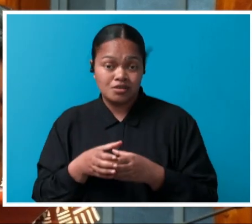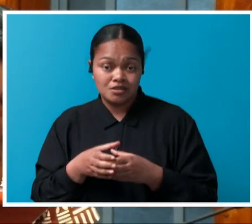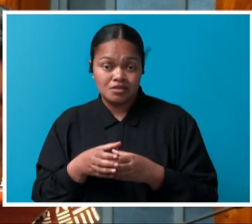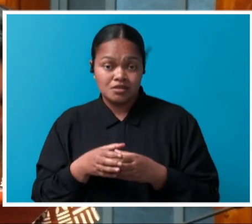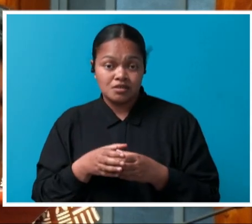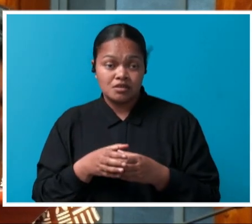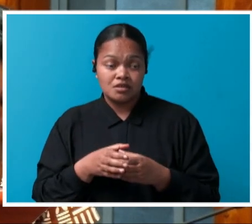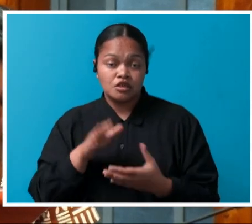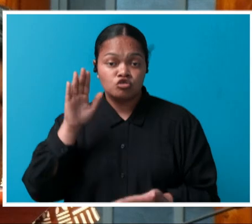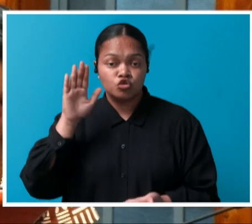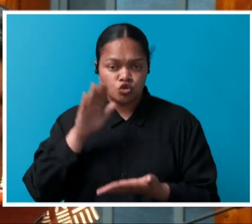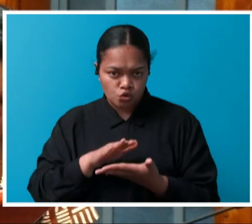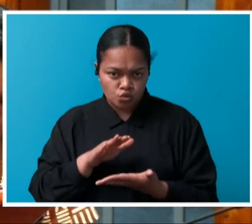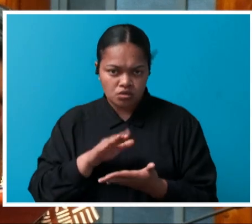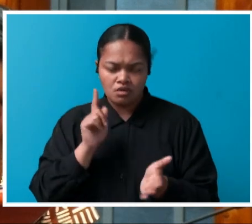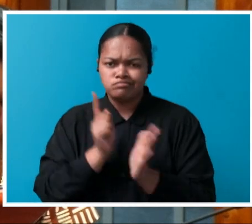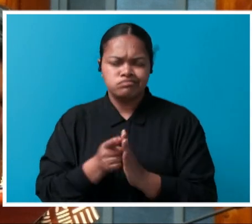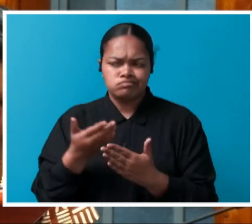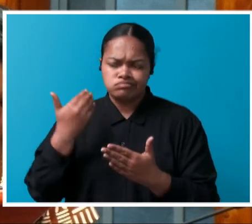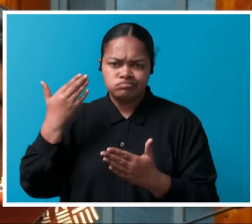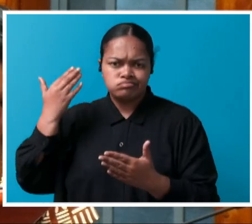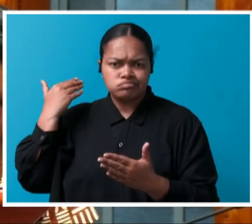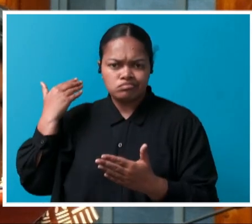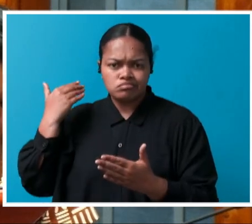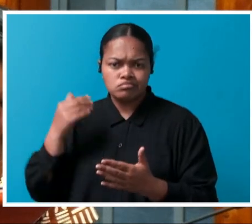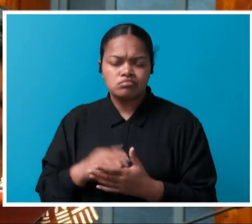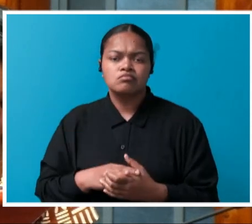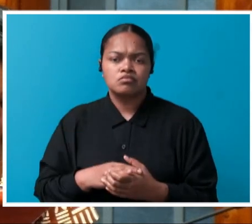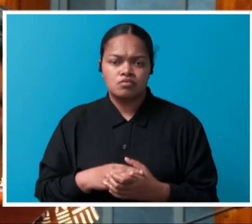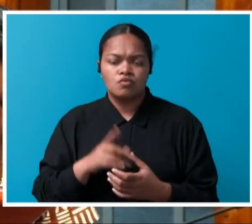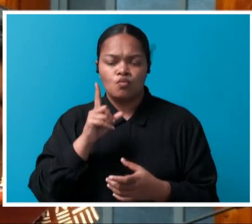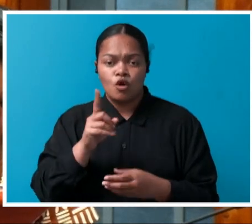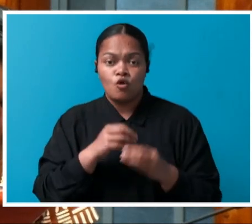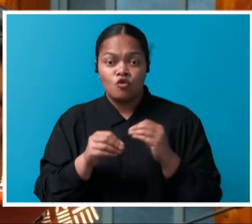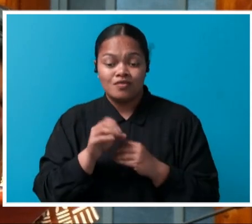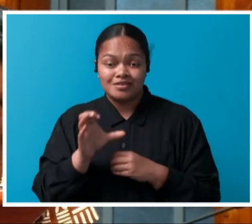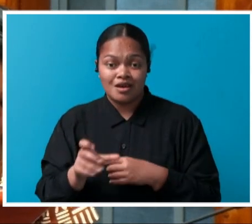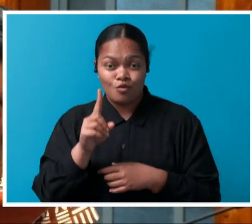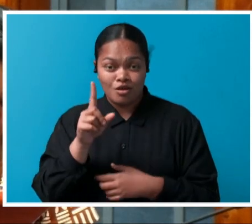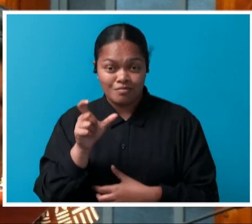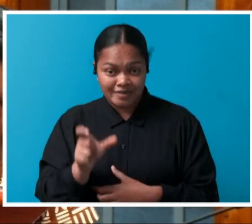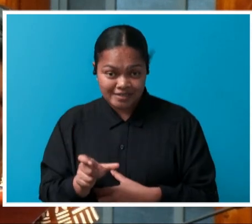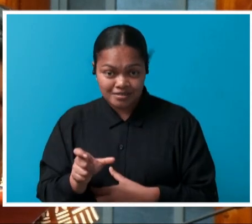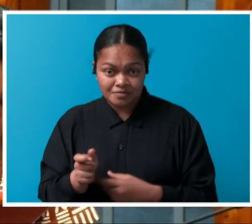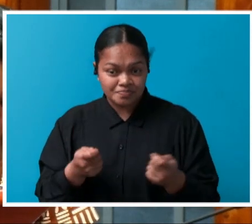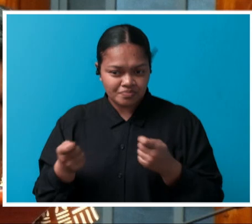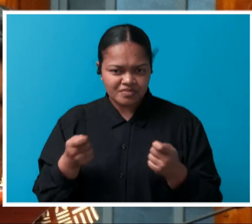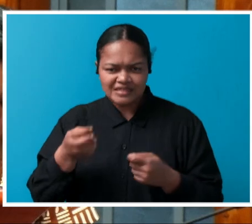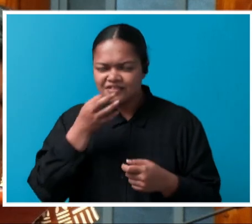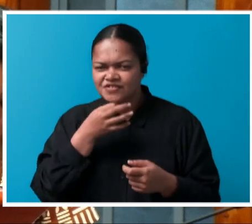had been reduced significantly in the recent past, where one CAS officer, one person, was handling a few